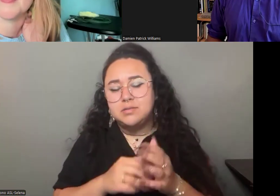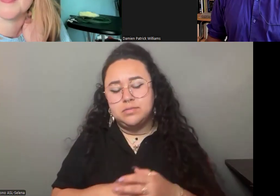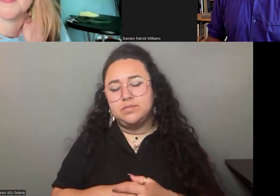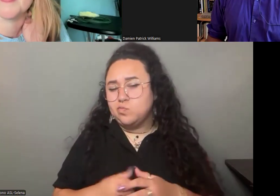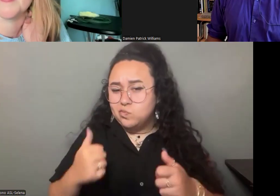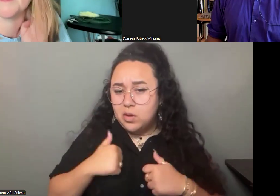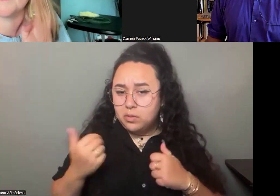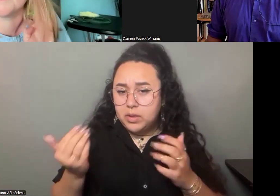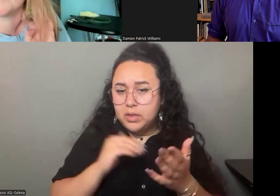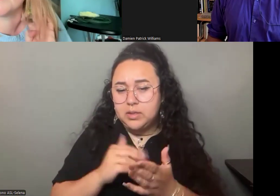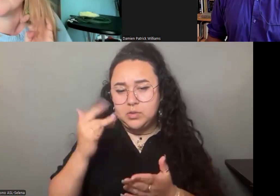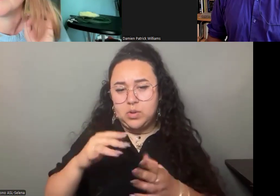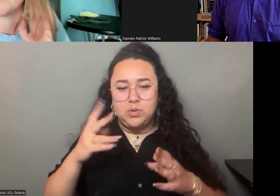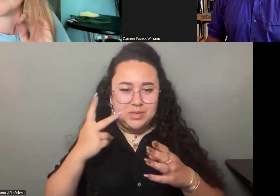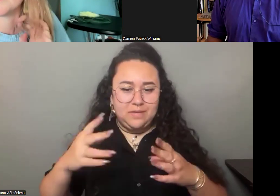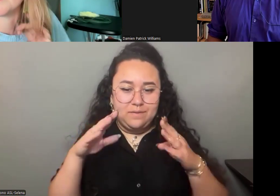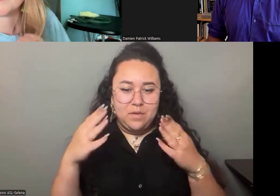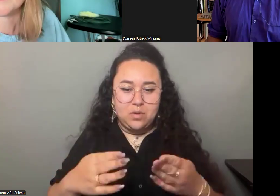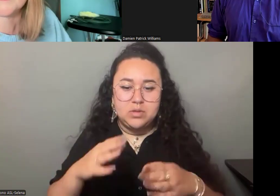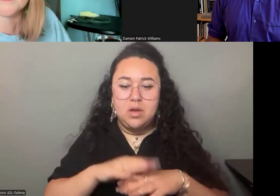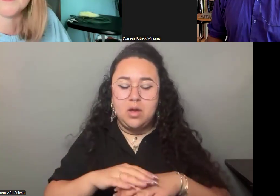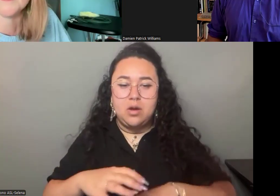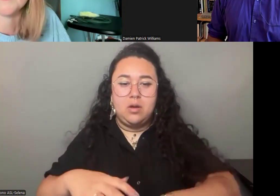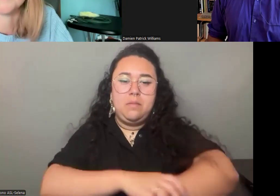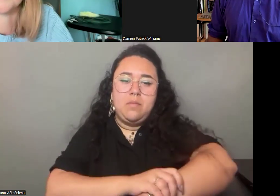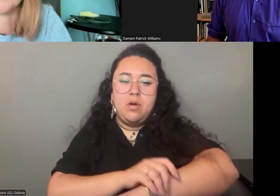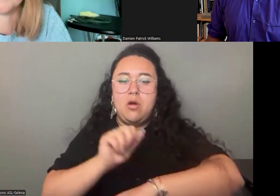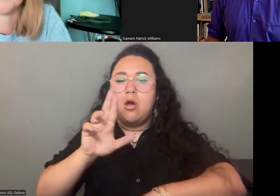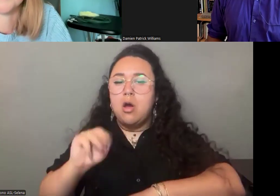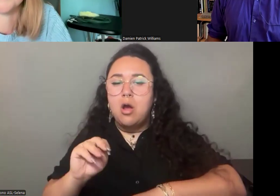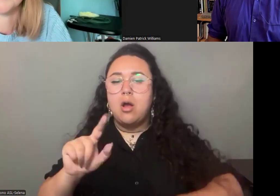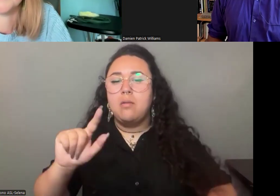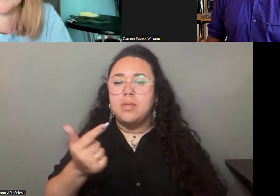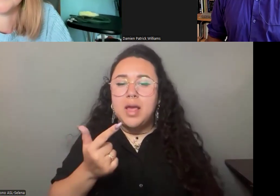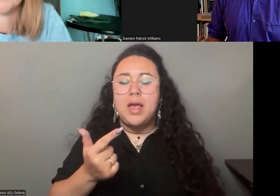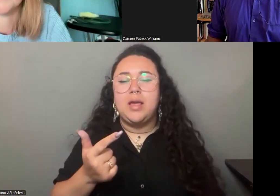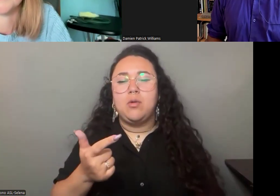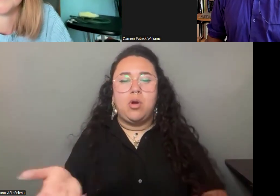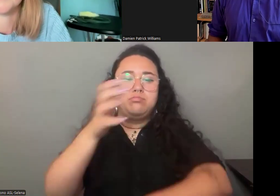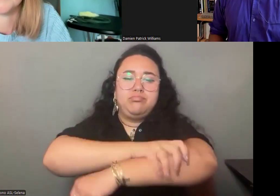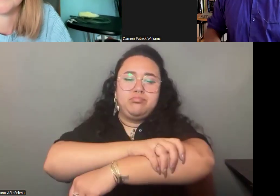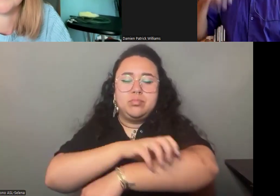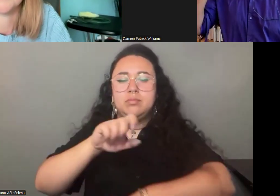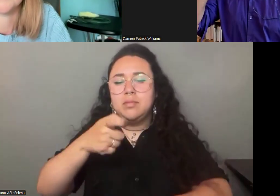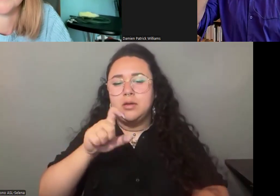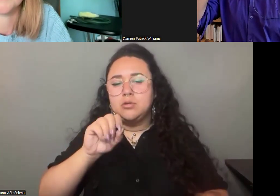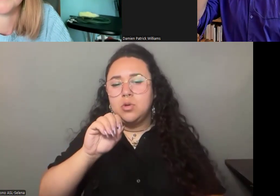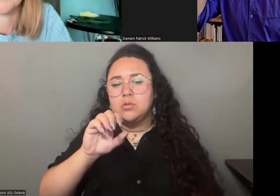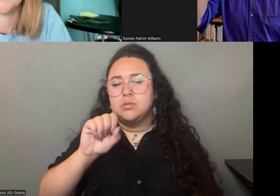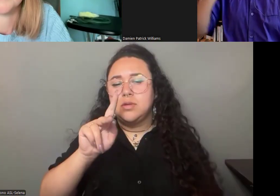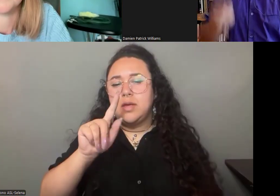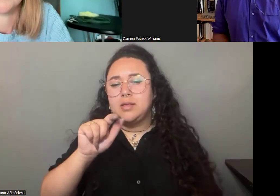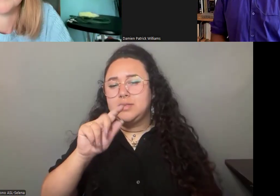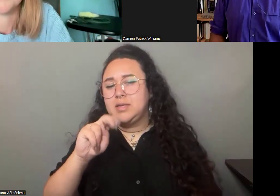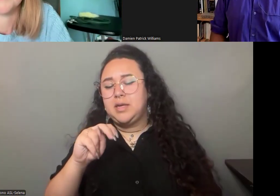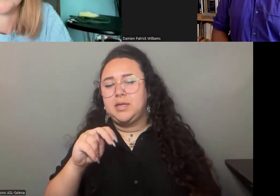see so much focus on things like prosthetic arms and legs and exoskeletons in that space. But